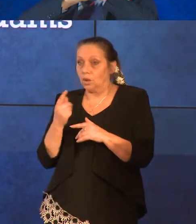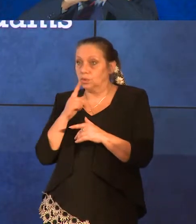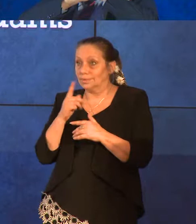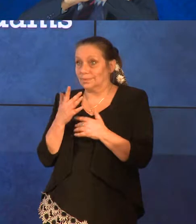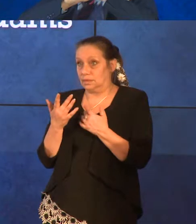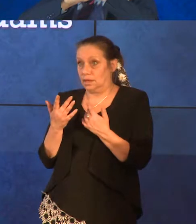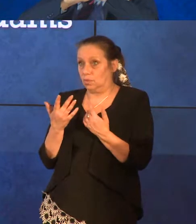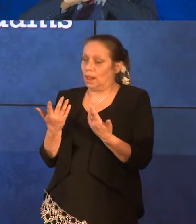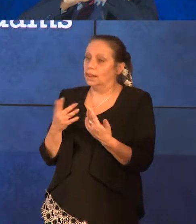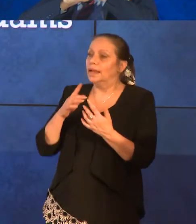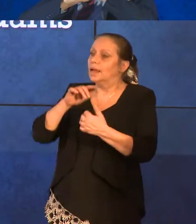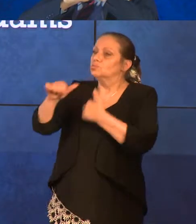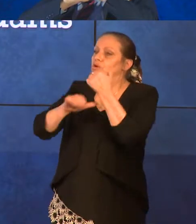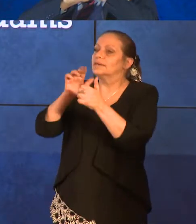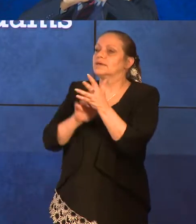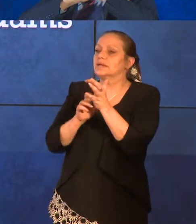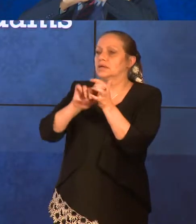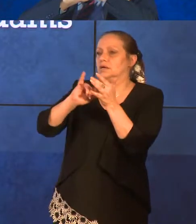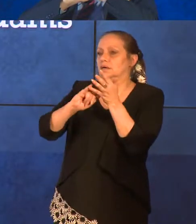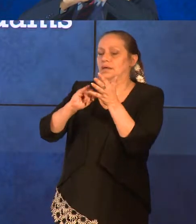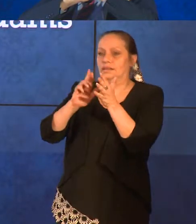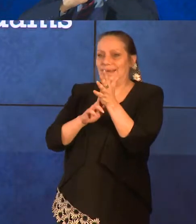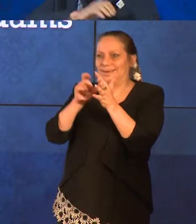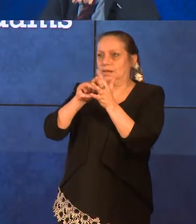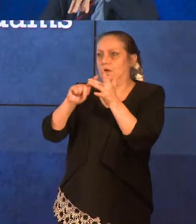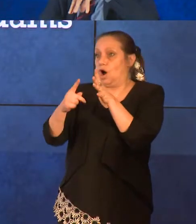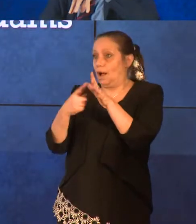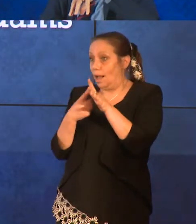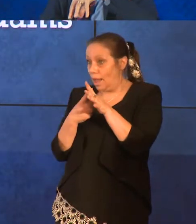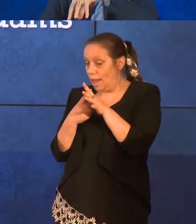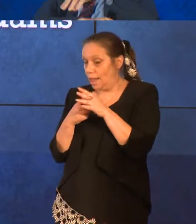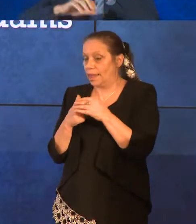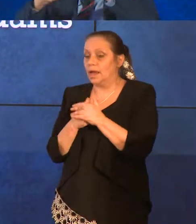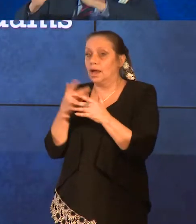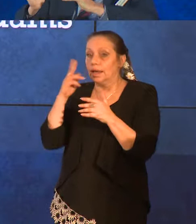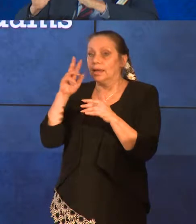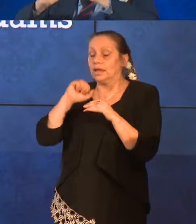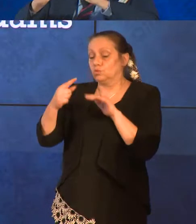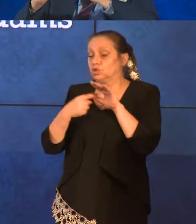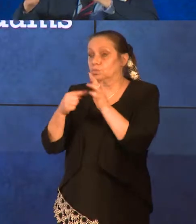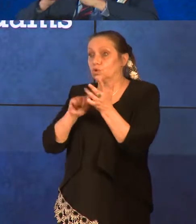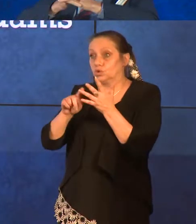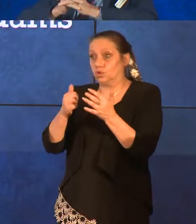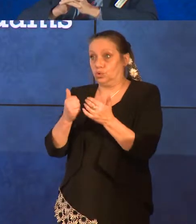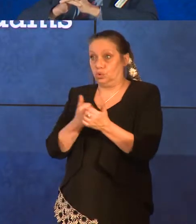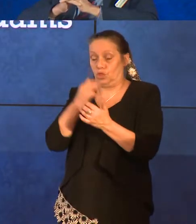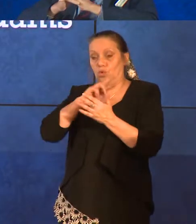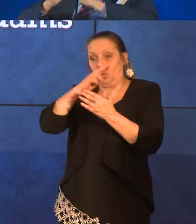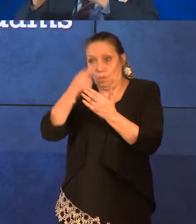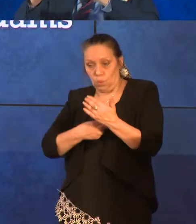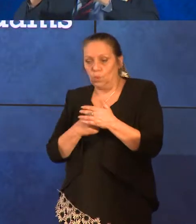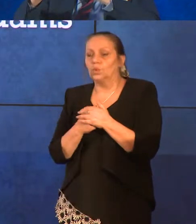praising the NDIA, that the NDIA, when it came to the production of that report, and indeed in the time